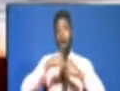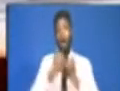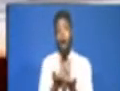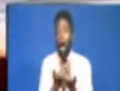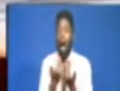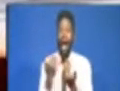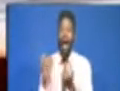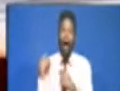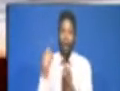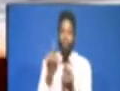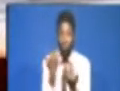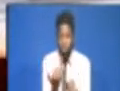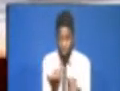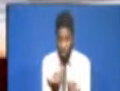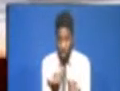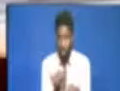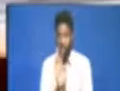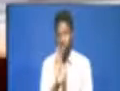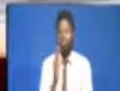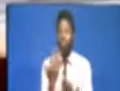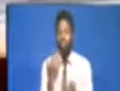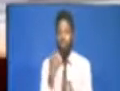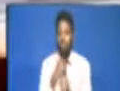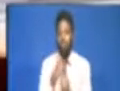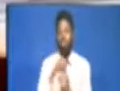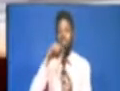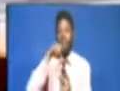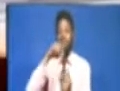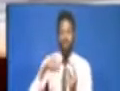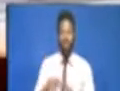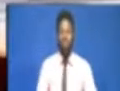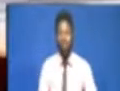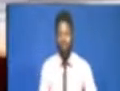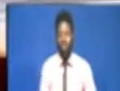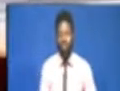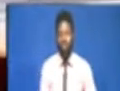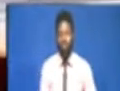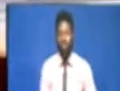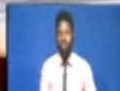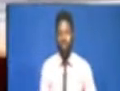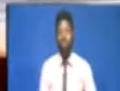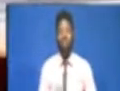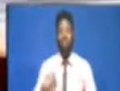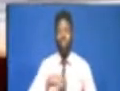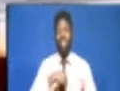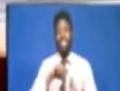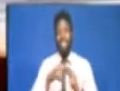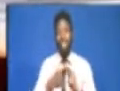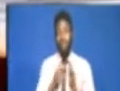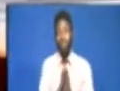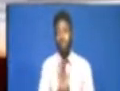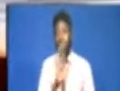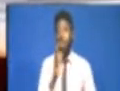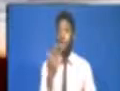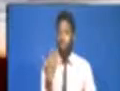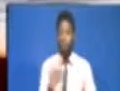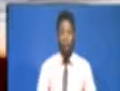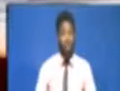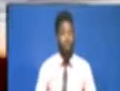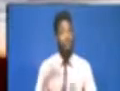have landed in this nomination. Let's start with your documentation, Professor.